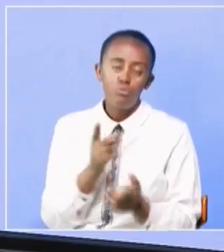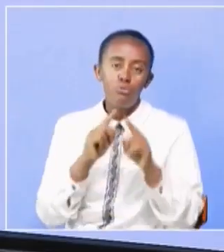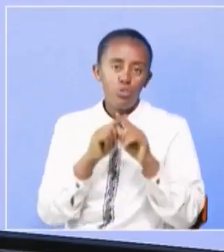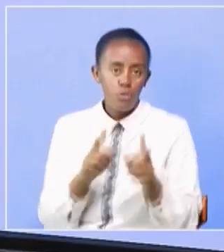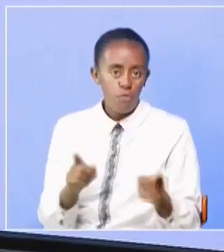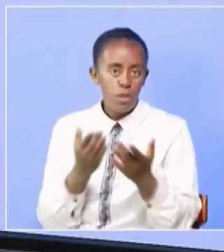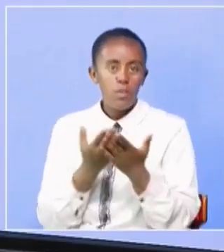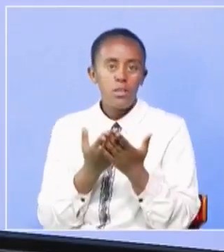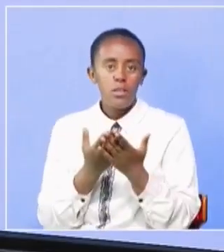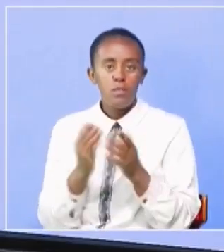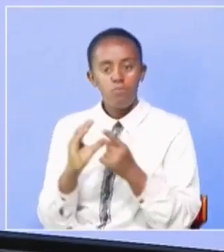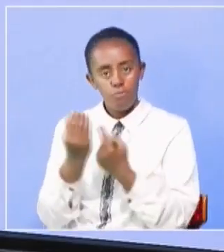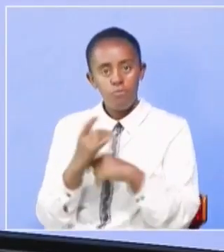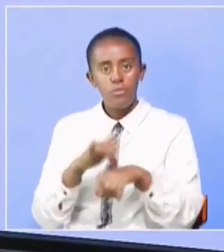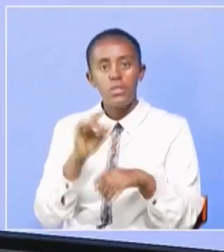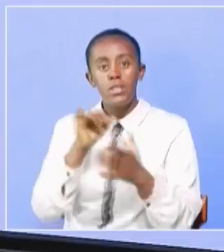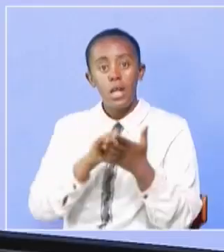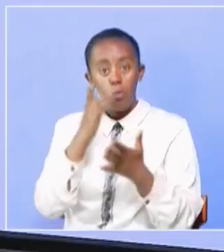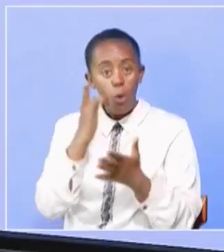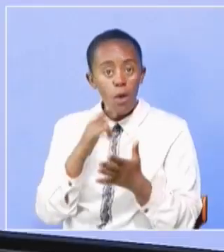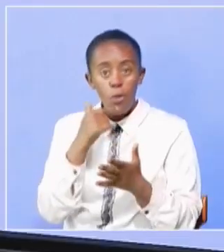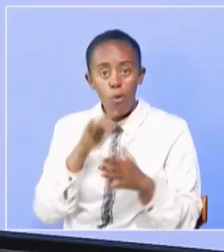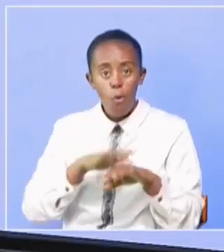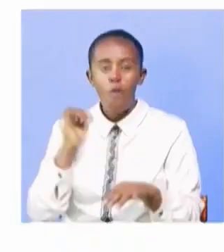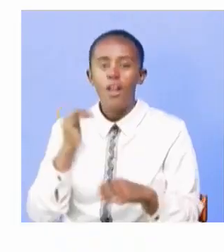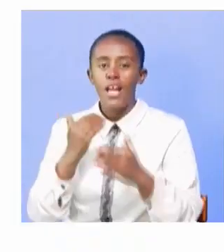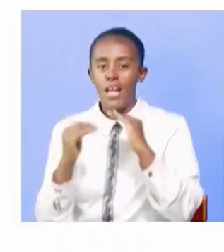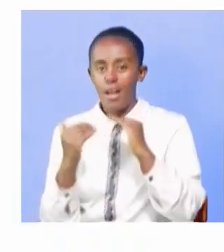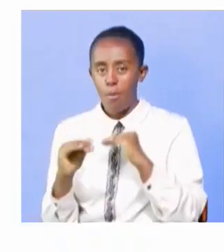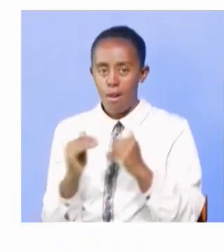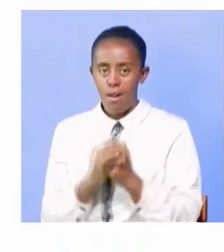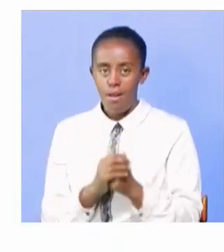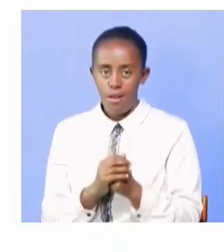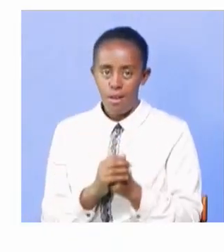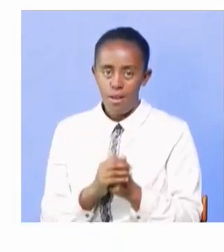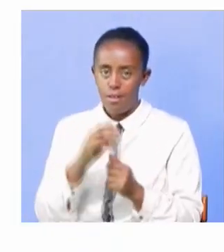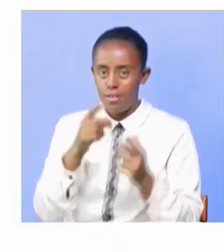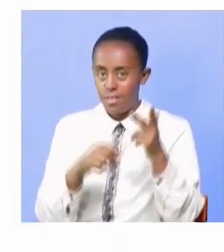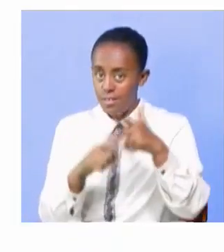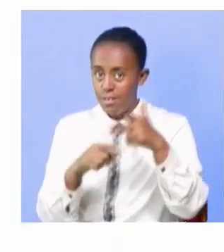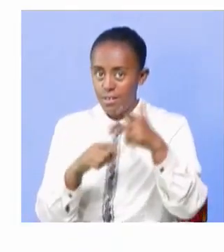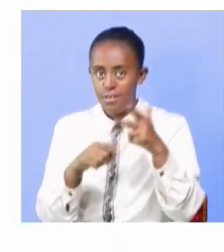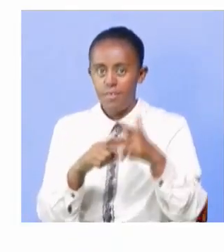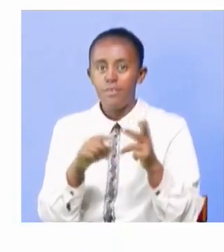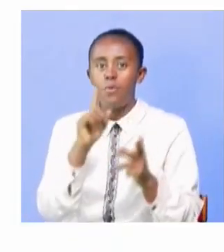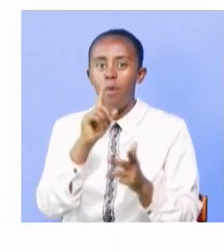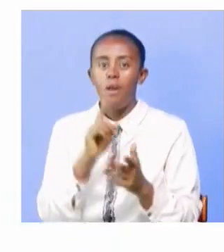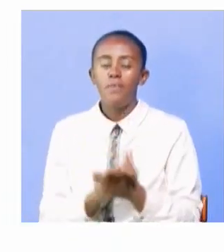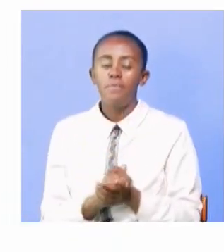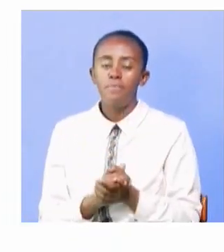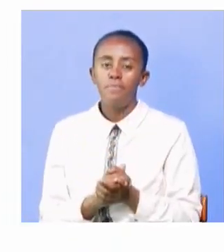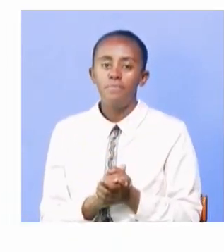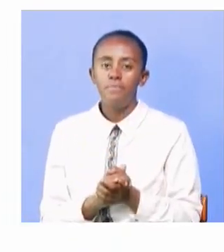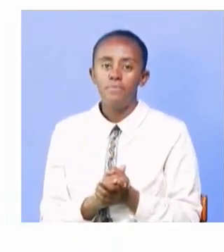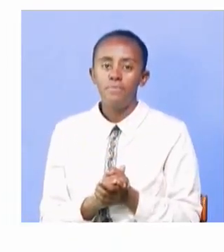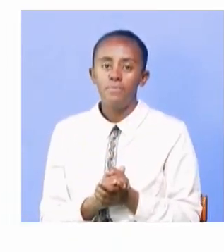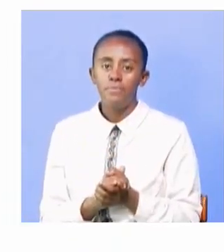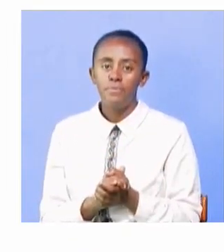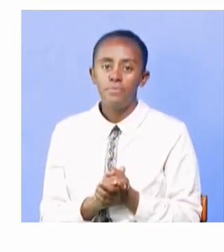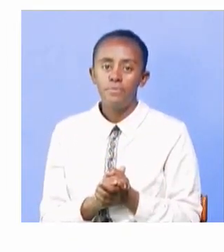different spectrums. That's why they're called gradable. The third one is